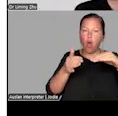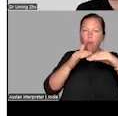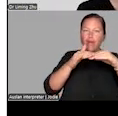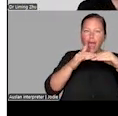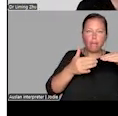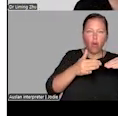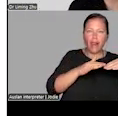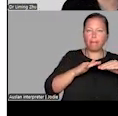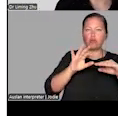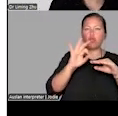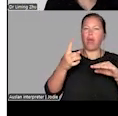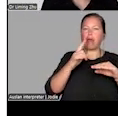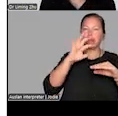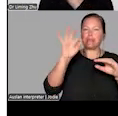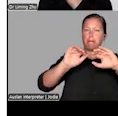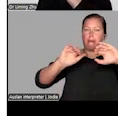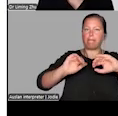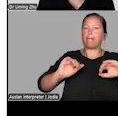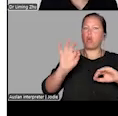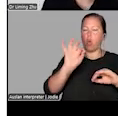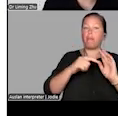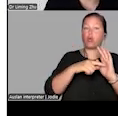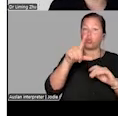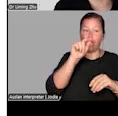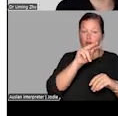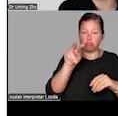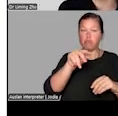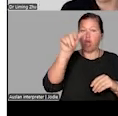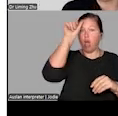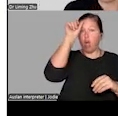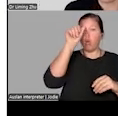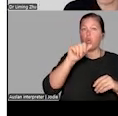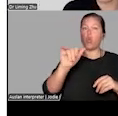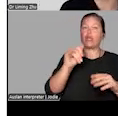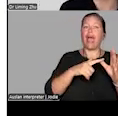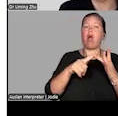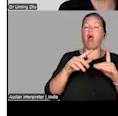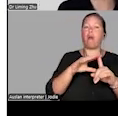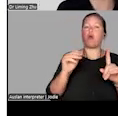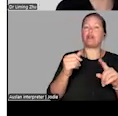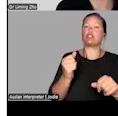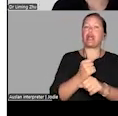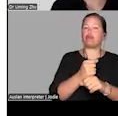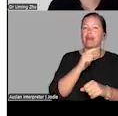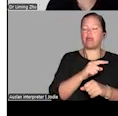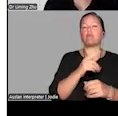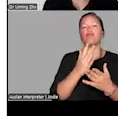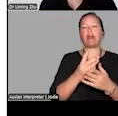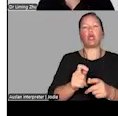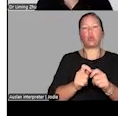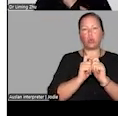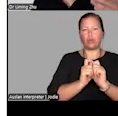not 100%, but you can know which AI model have generated that. That's very useful to